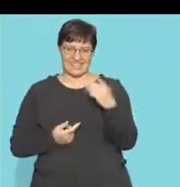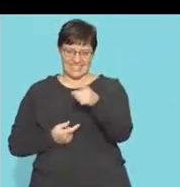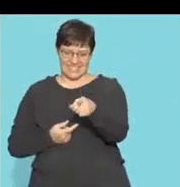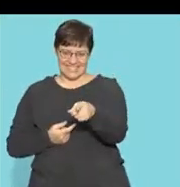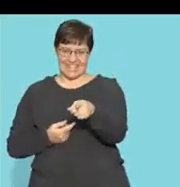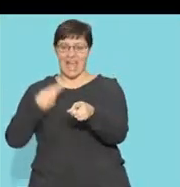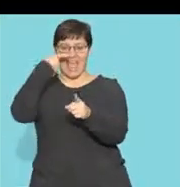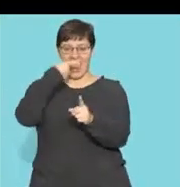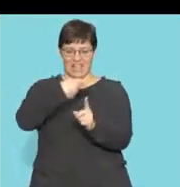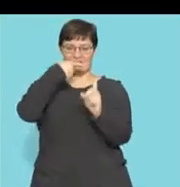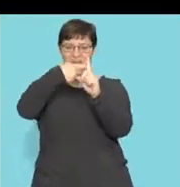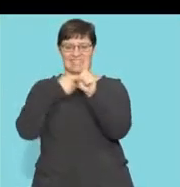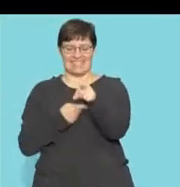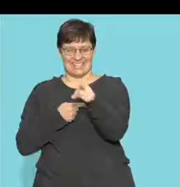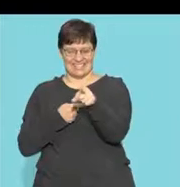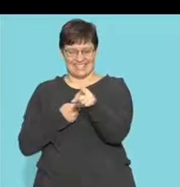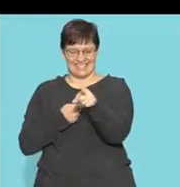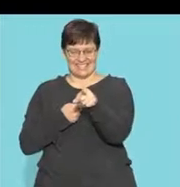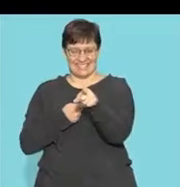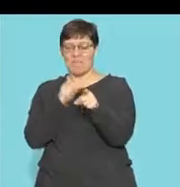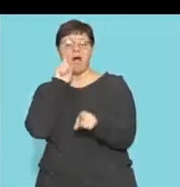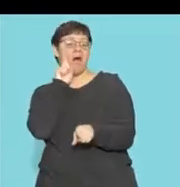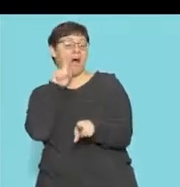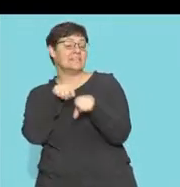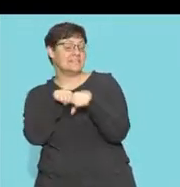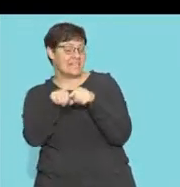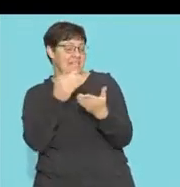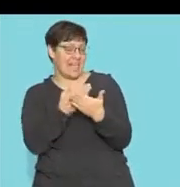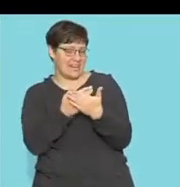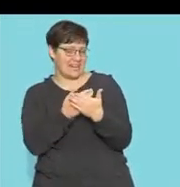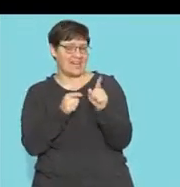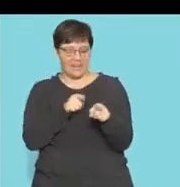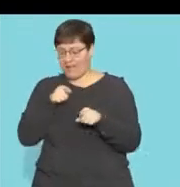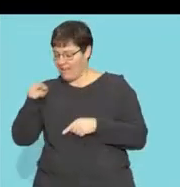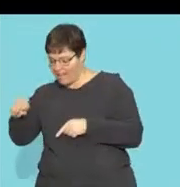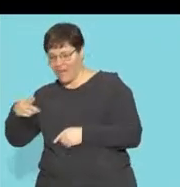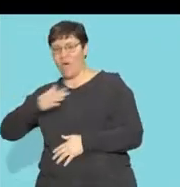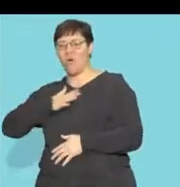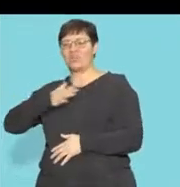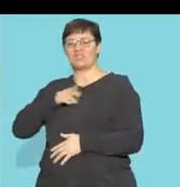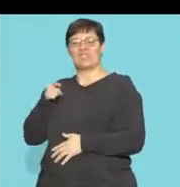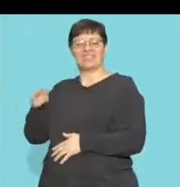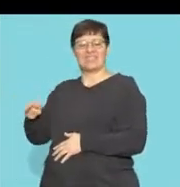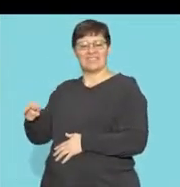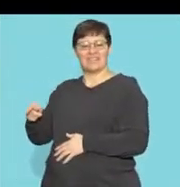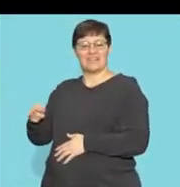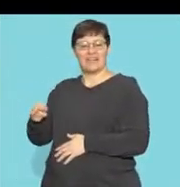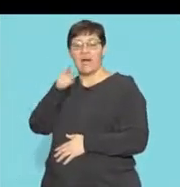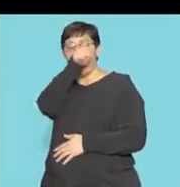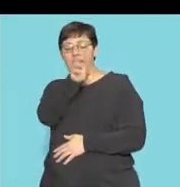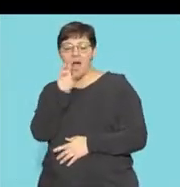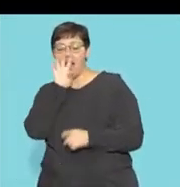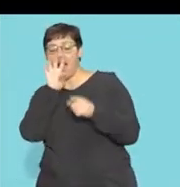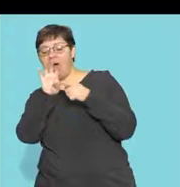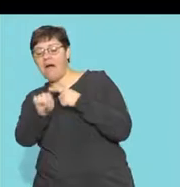Well, this is the hydrogen being produced, and we could test that, and this would be the oxygen. And what you